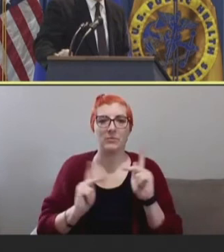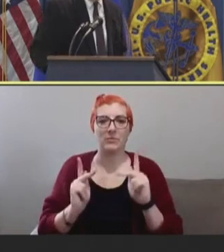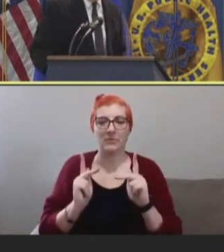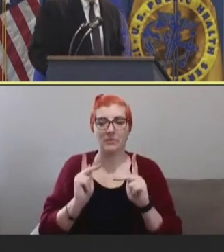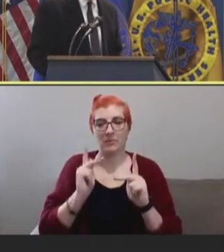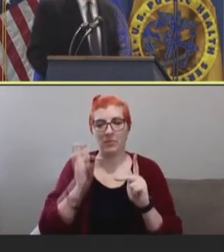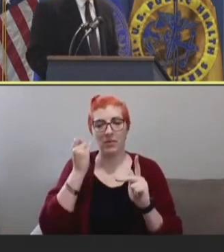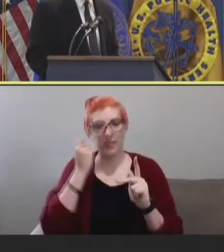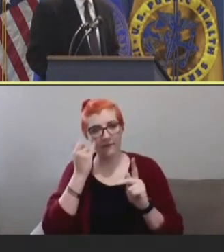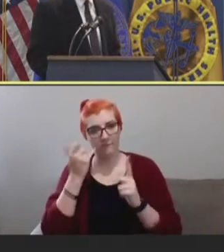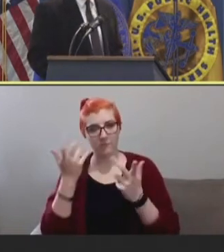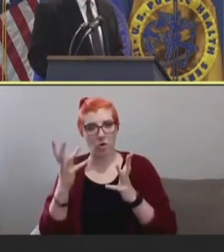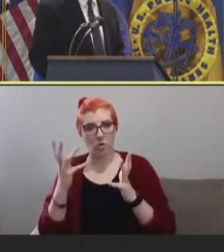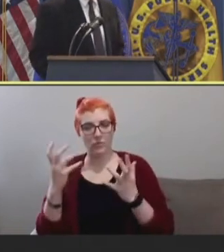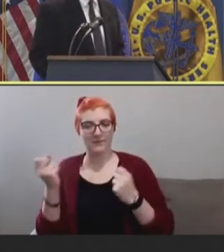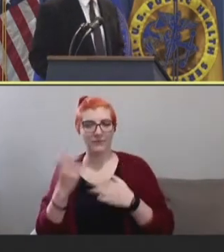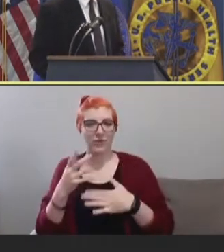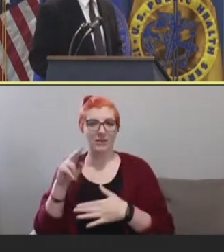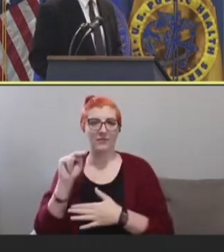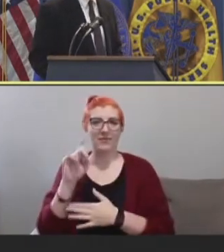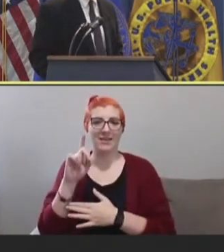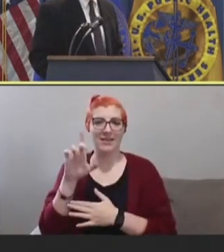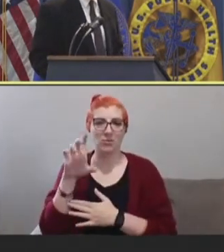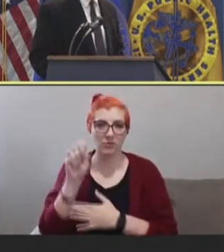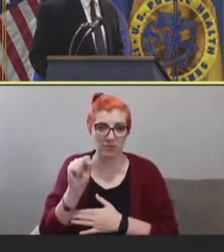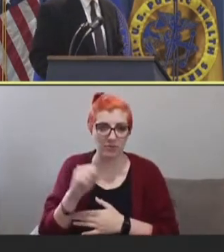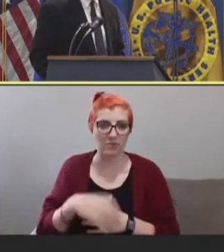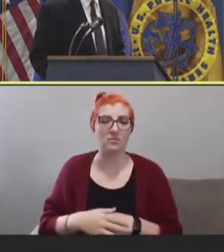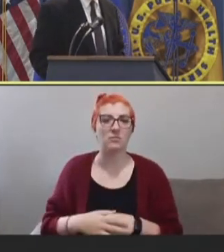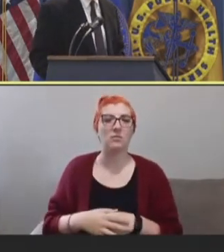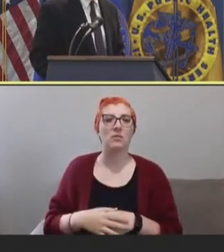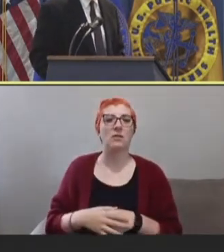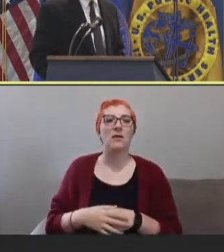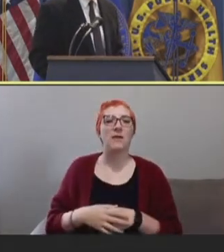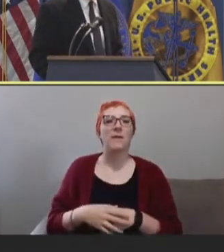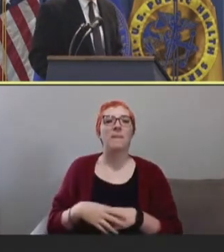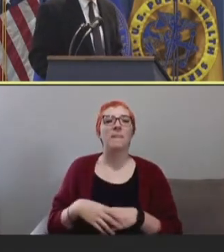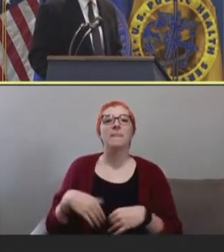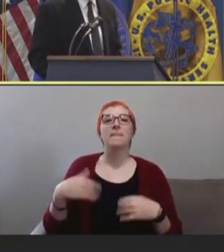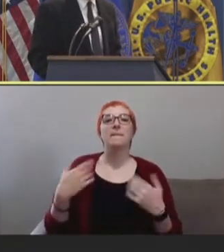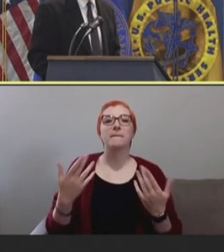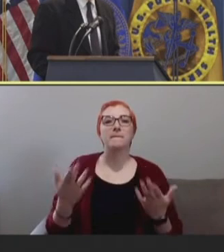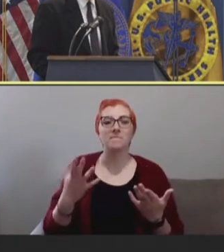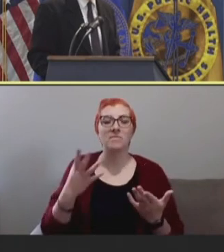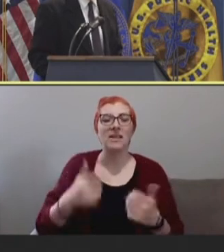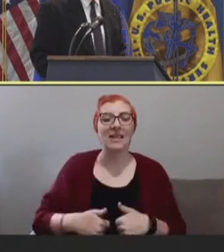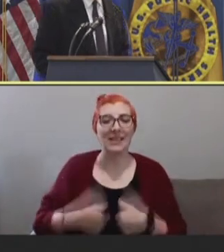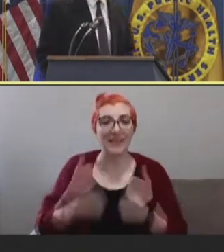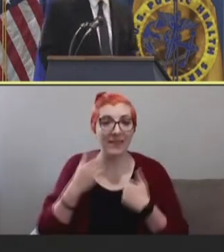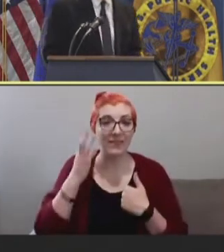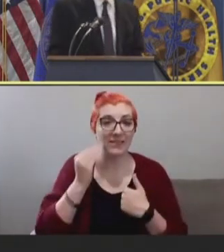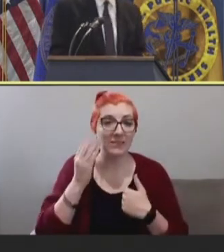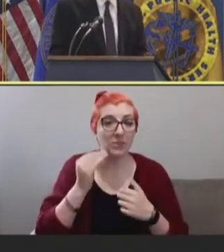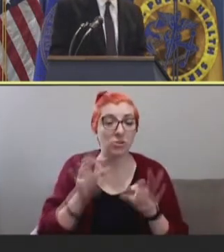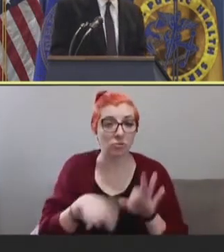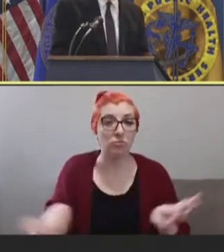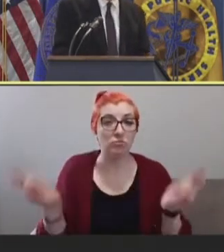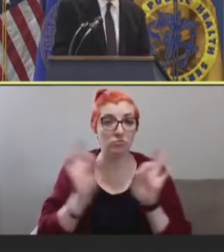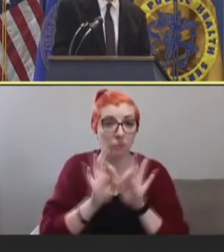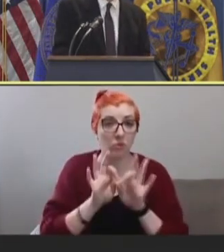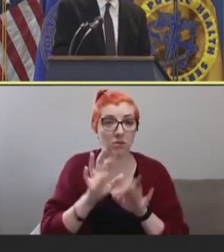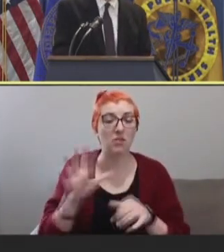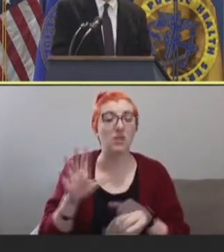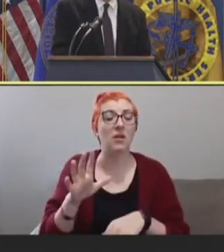As I mentioned, research does find that lived experiences matter and that vaccine decision-making is